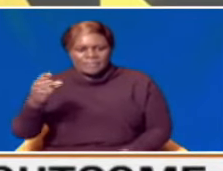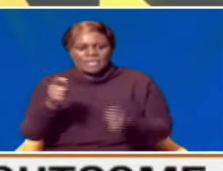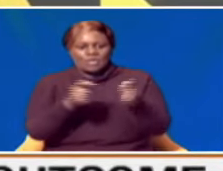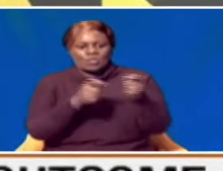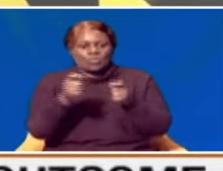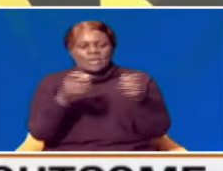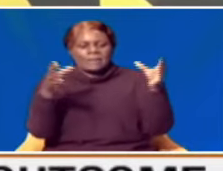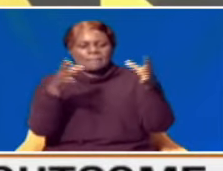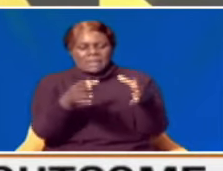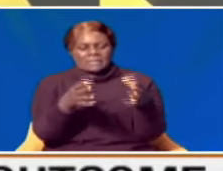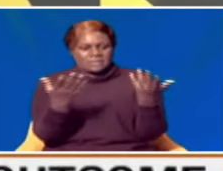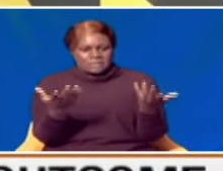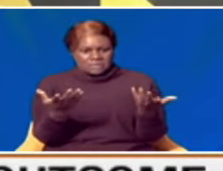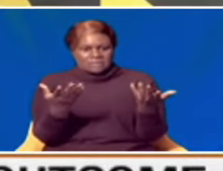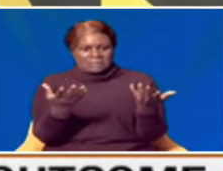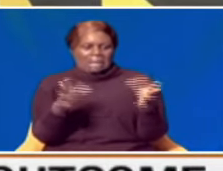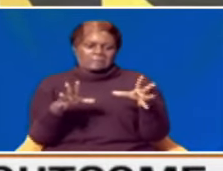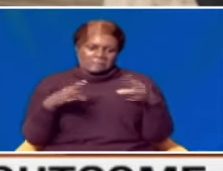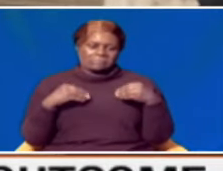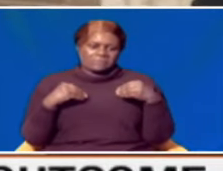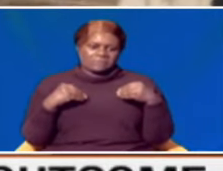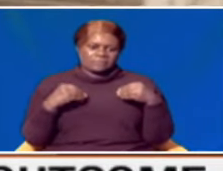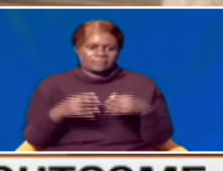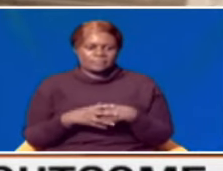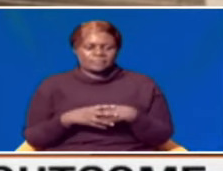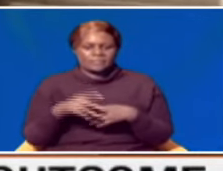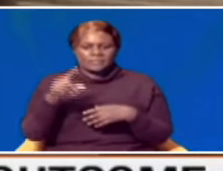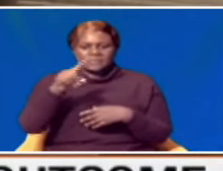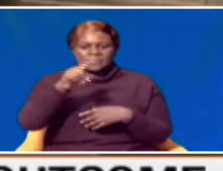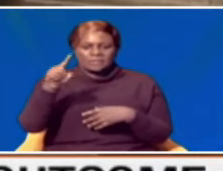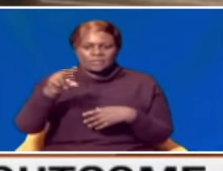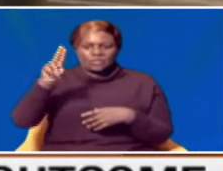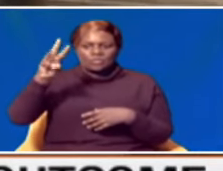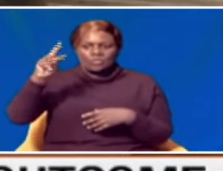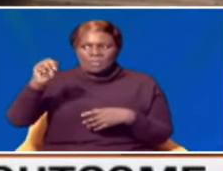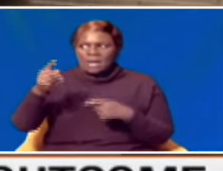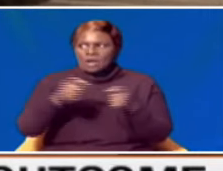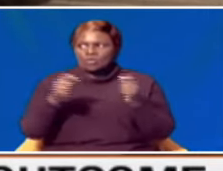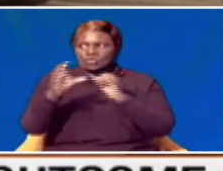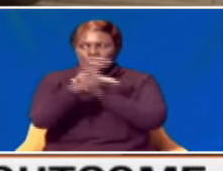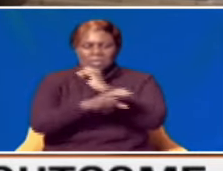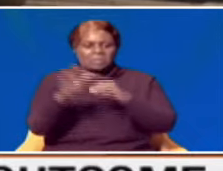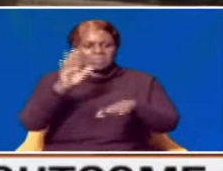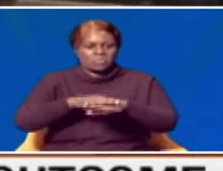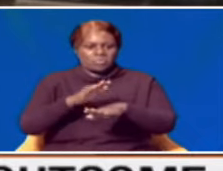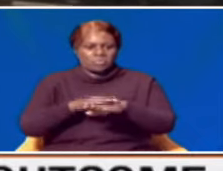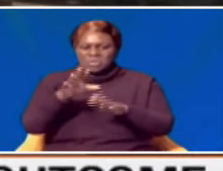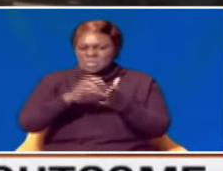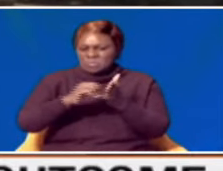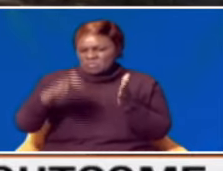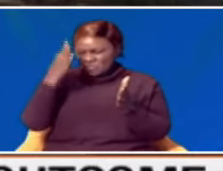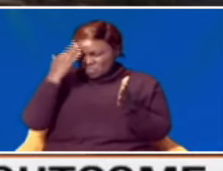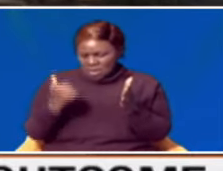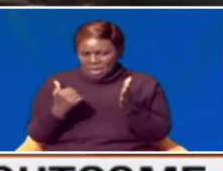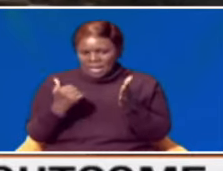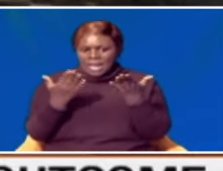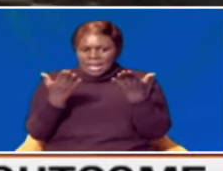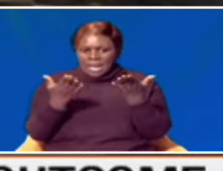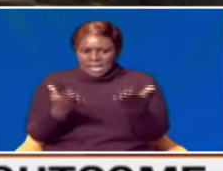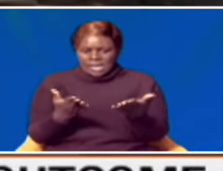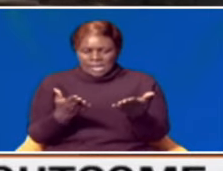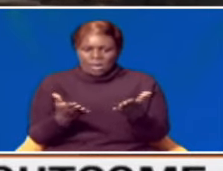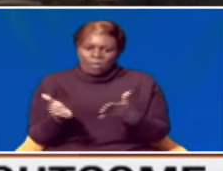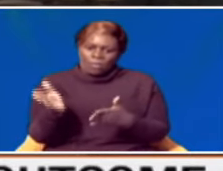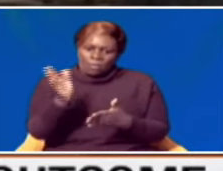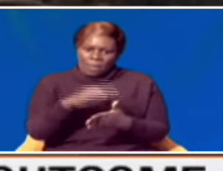party seems to be acknowledging it. Zuma ran this country perfectly, so I don't know why they removed him off. So let's put him back and